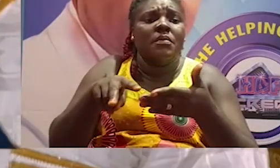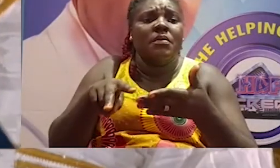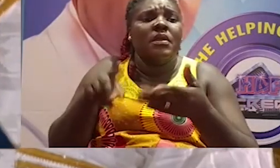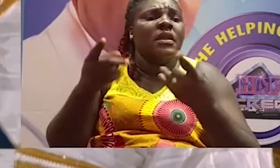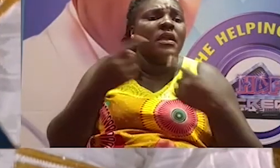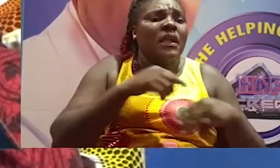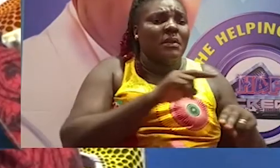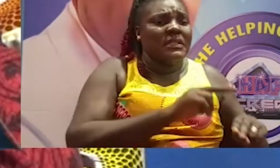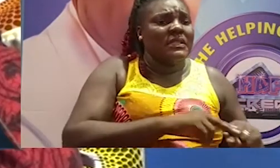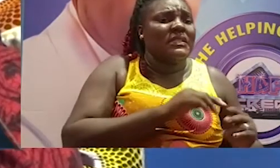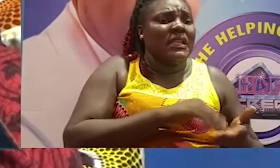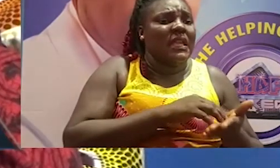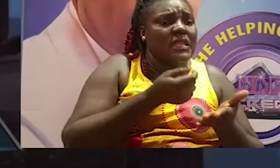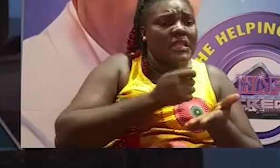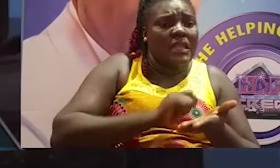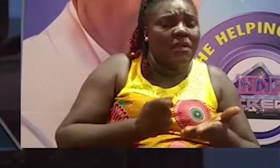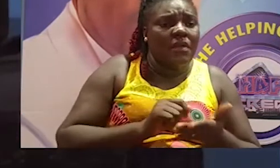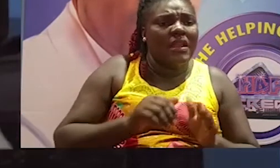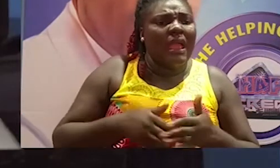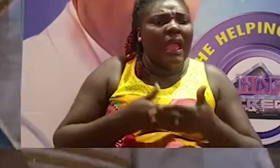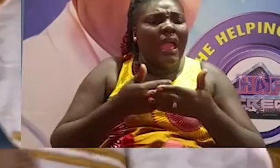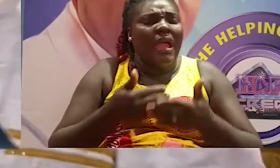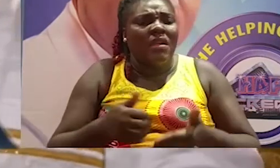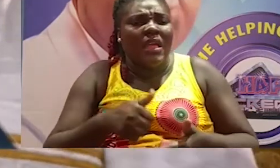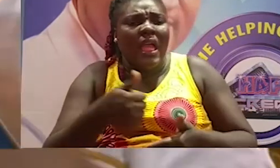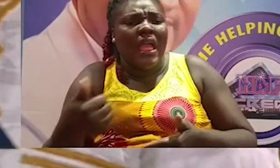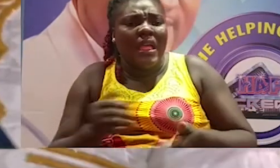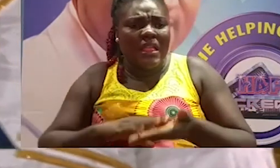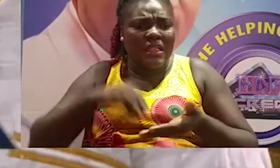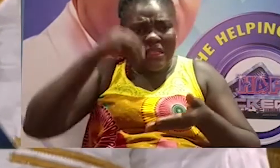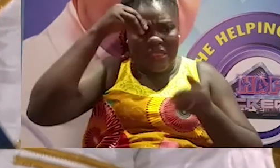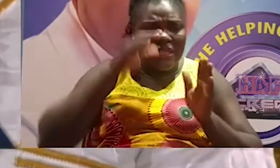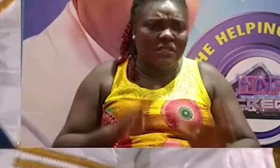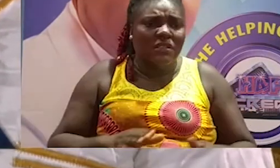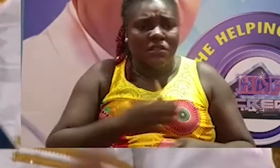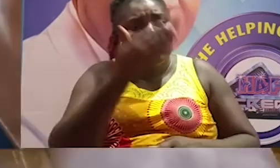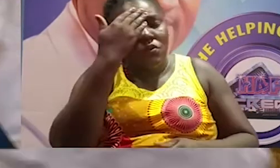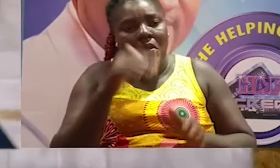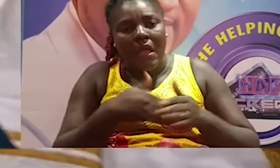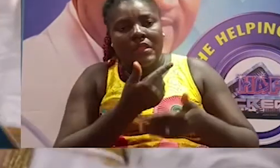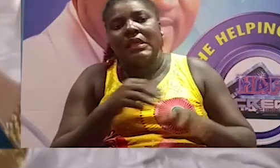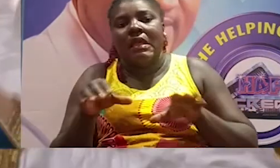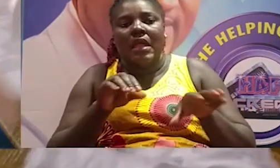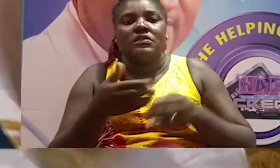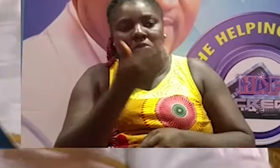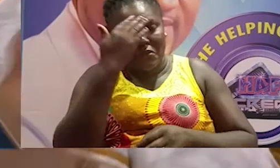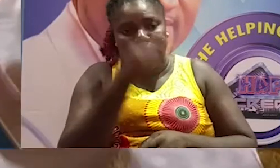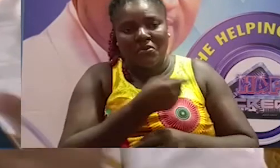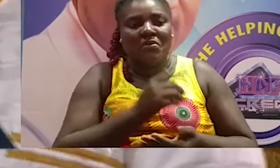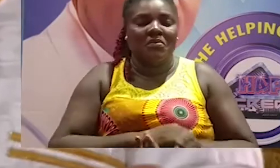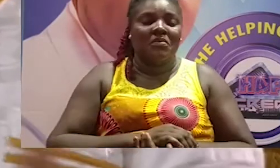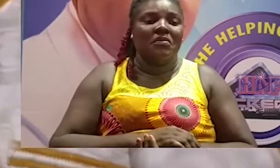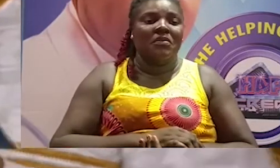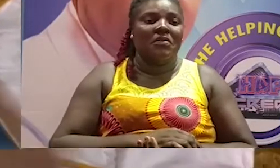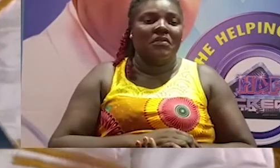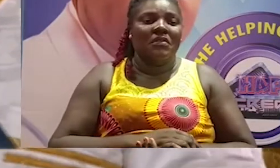have to write it down. And what's the reaction of the other students? Oh, you know how students behave. Some, even while